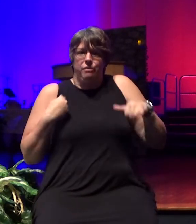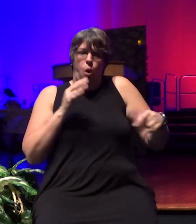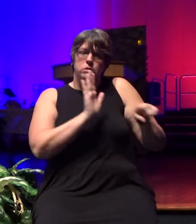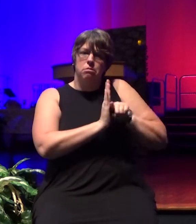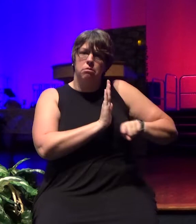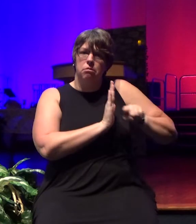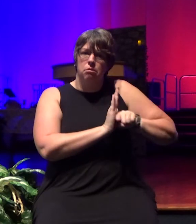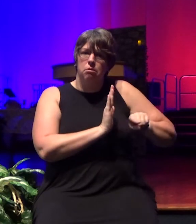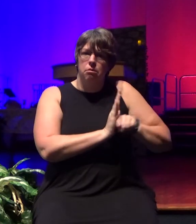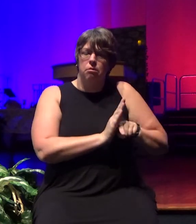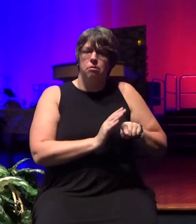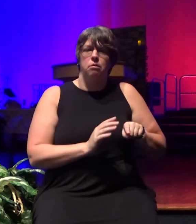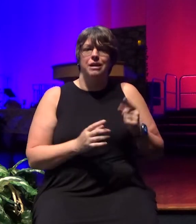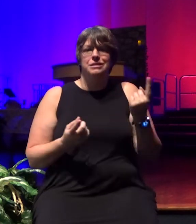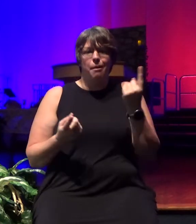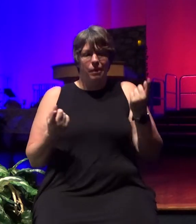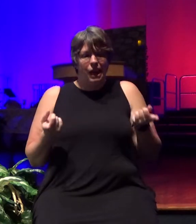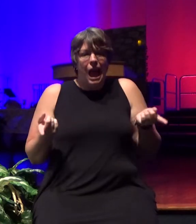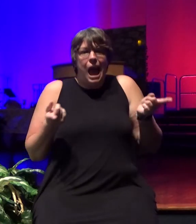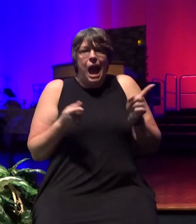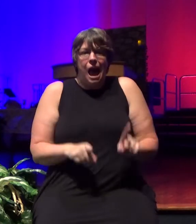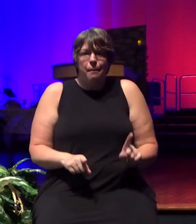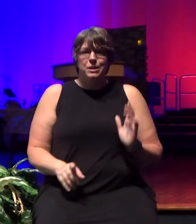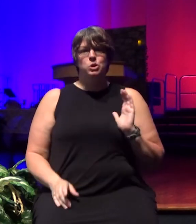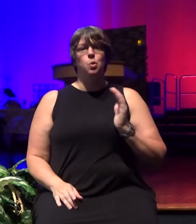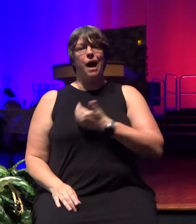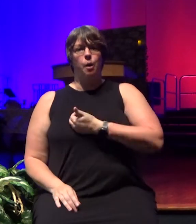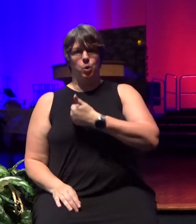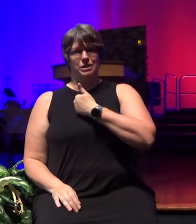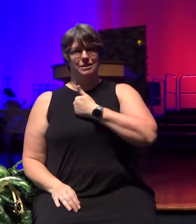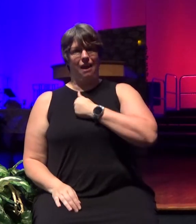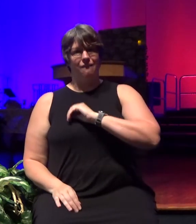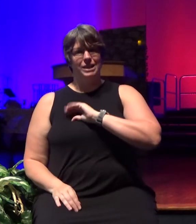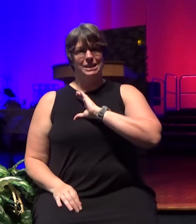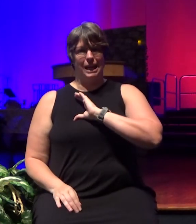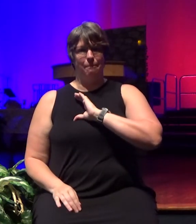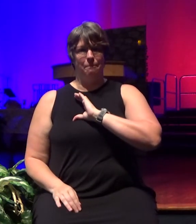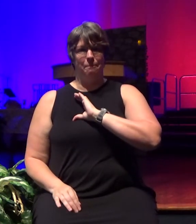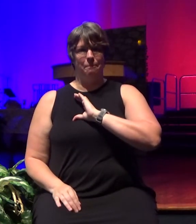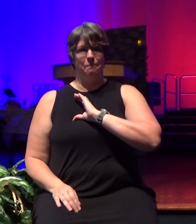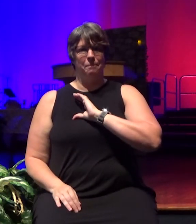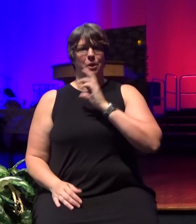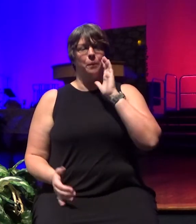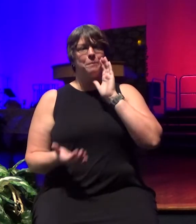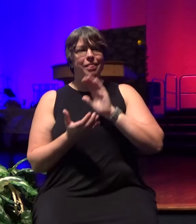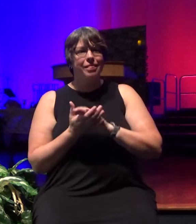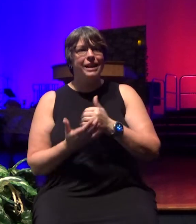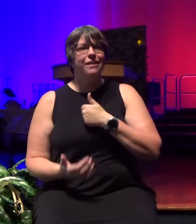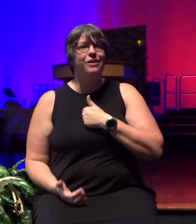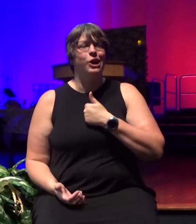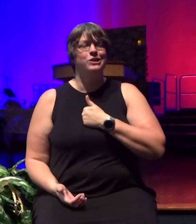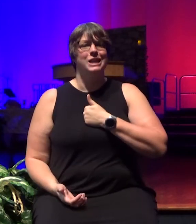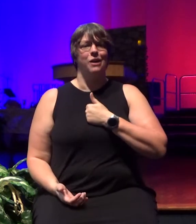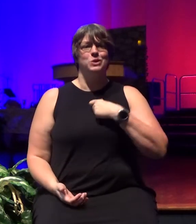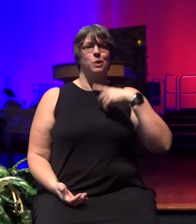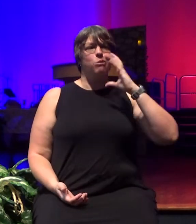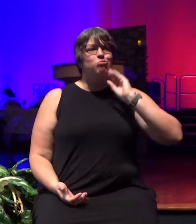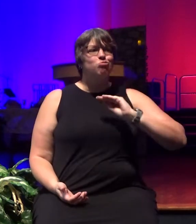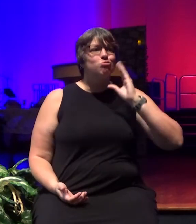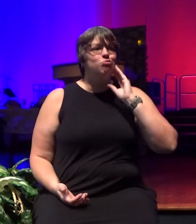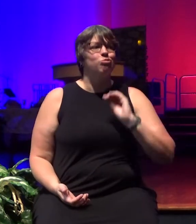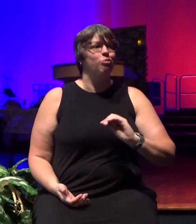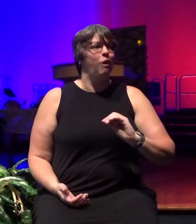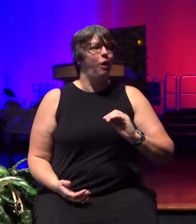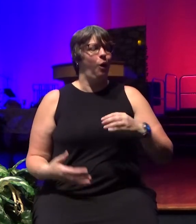overall self-esteem. And we begin to believe in ourselves. We begin to experience ourselves living a quality